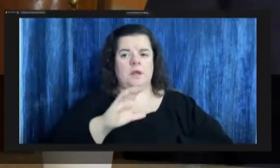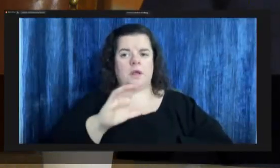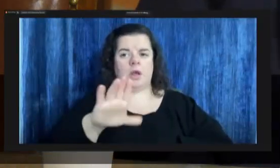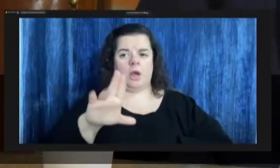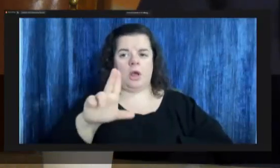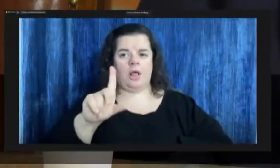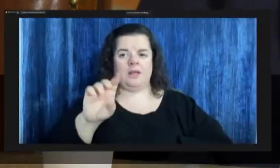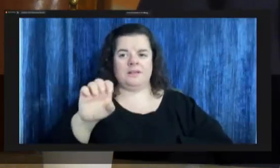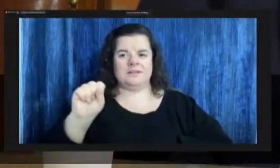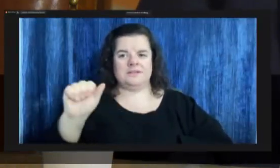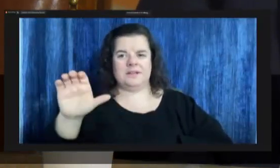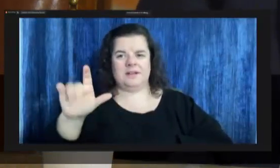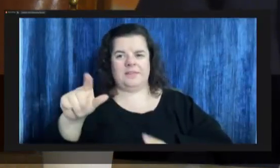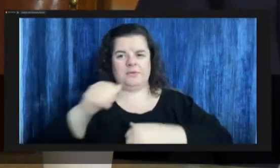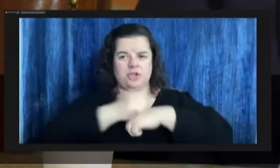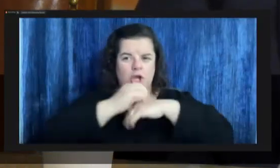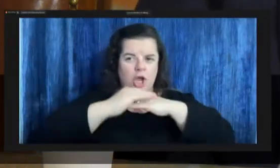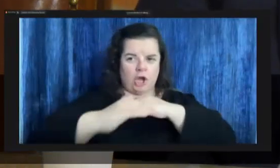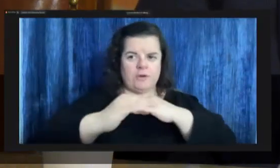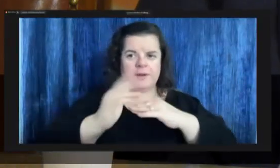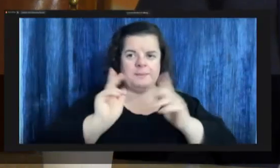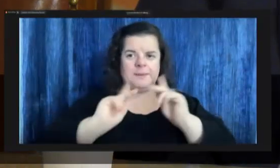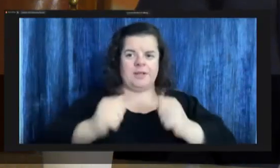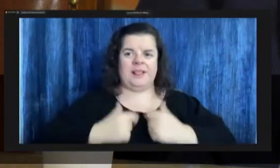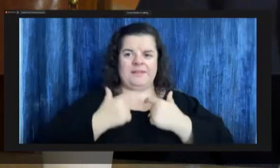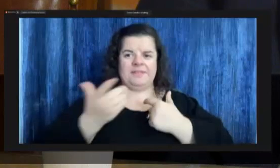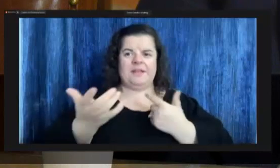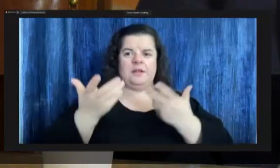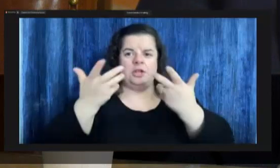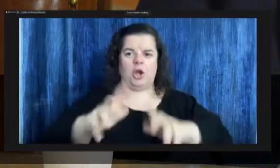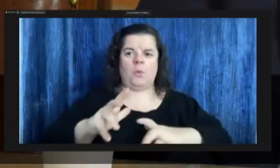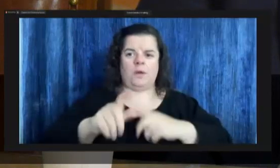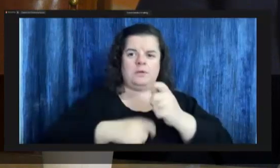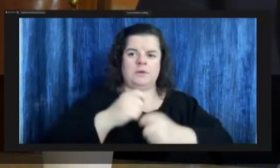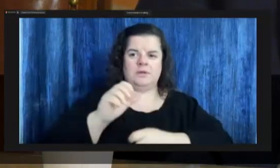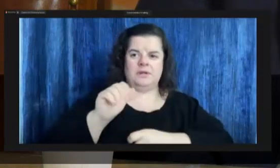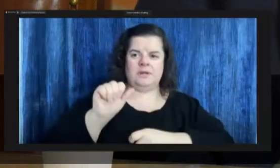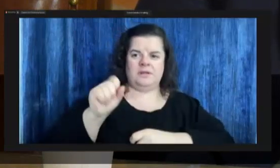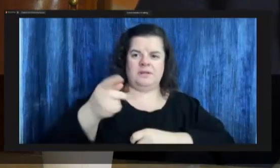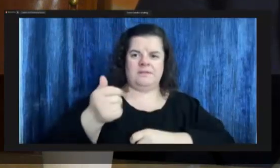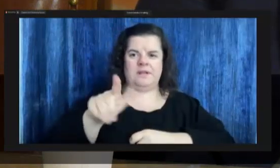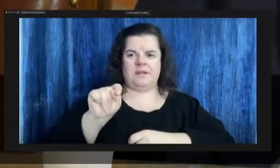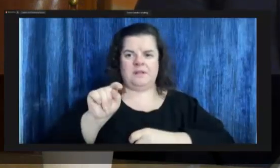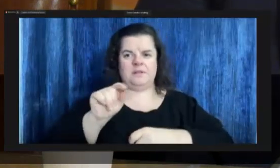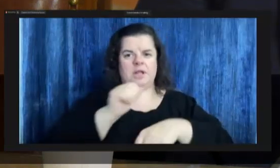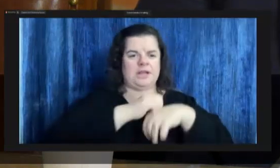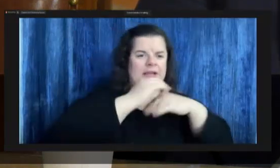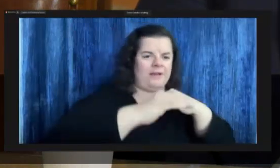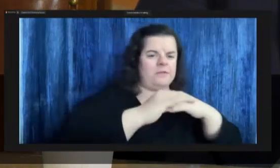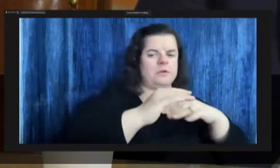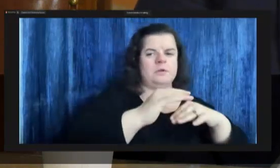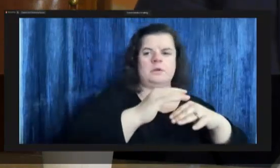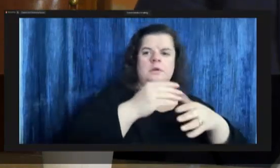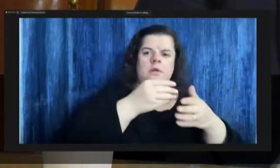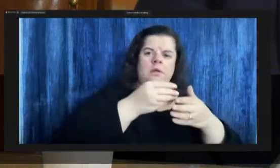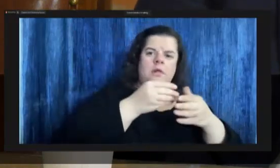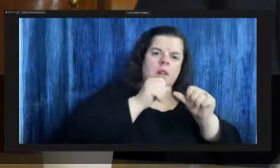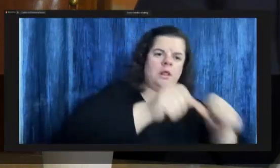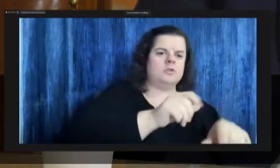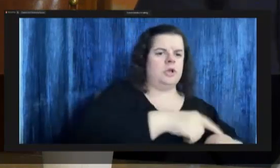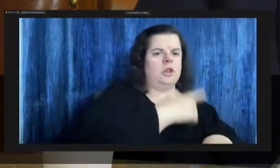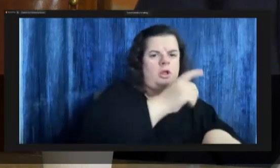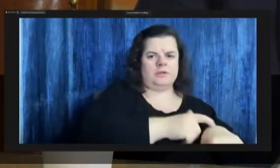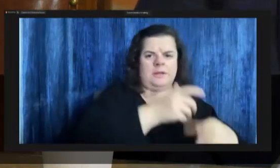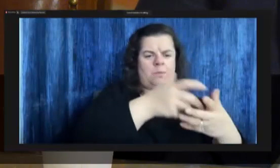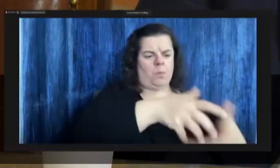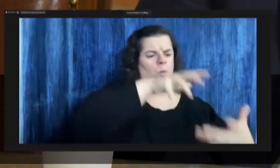residents do not wish to pave over an asphalt. Concrete, as we know, is long-lasting, but much more, orders of magnitude more expensive